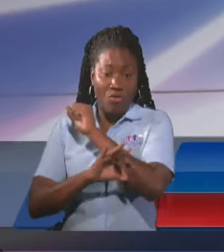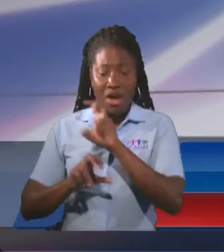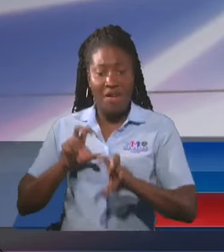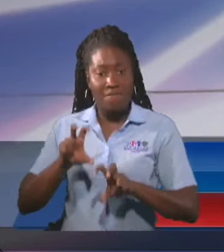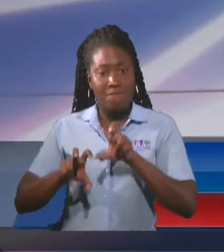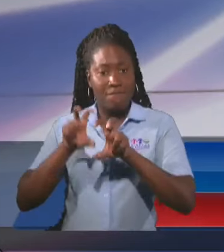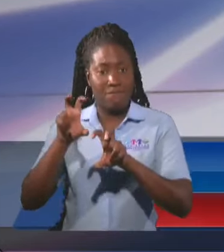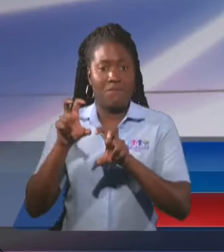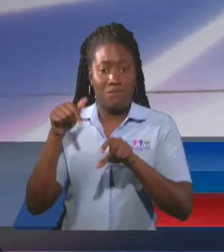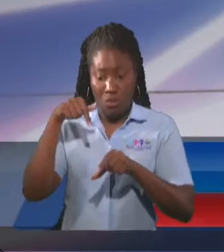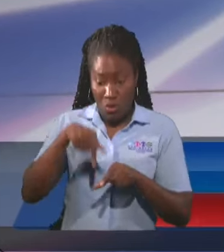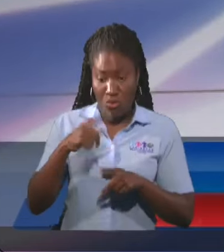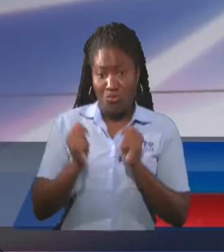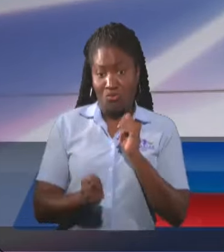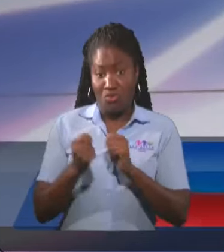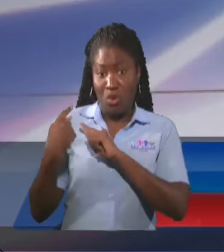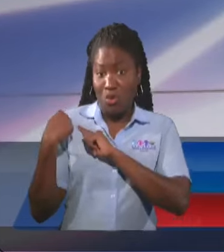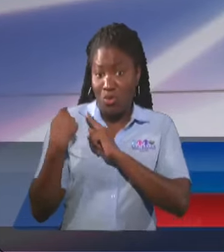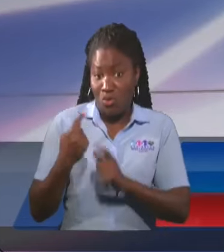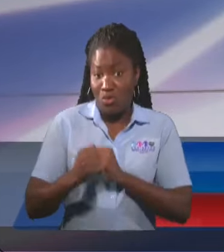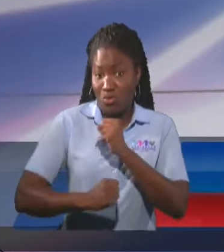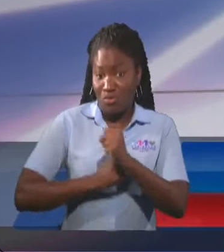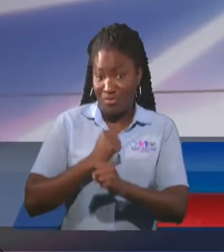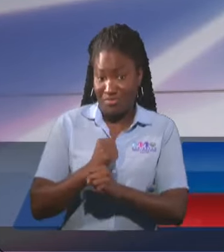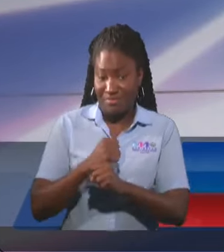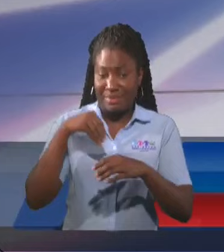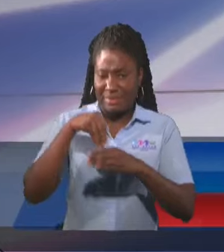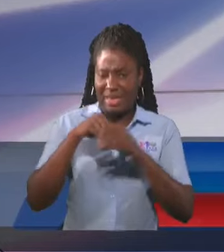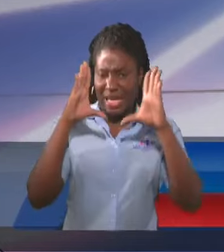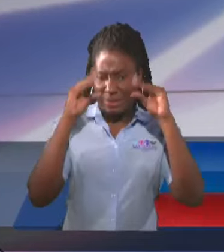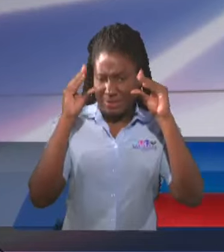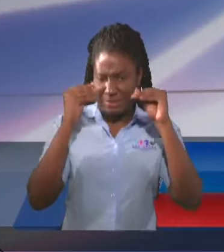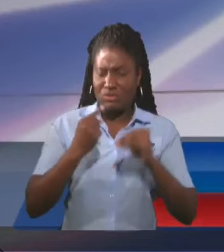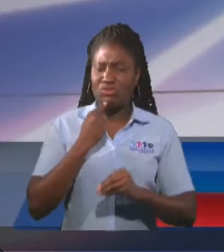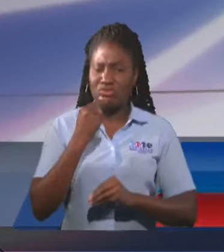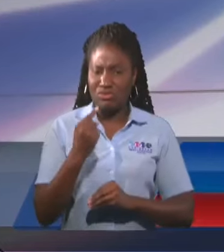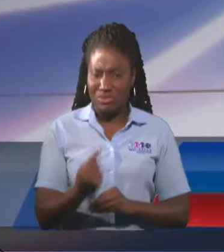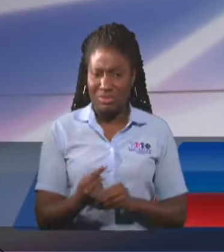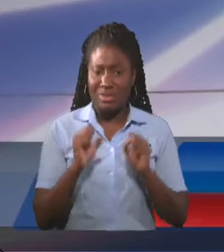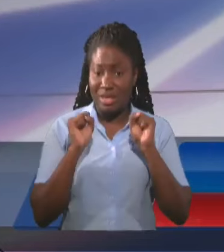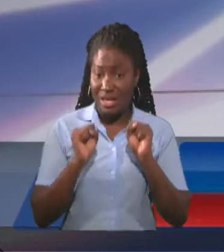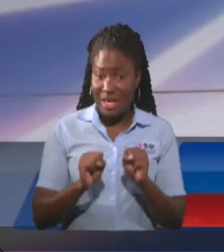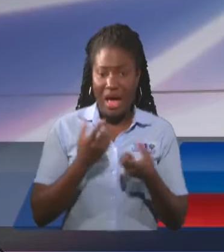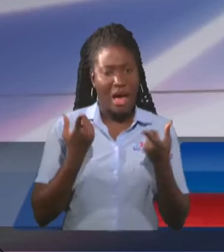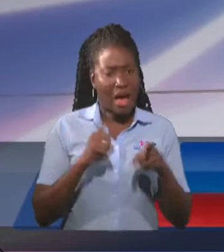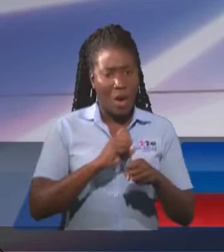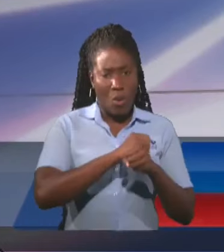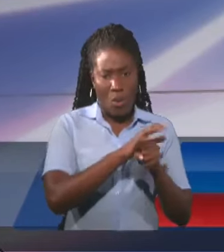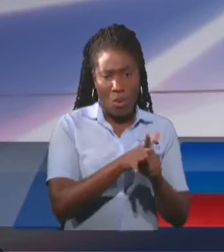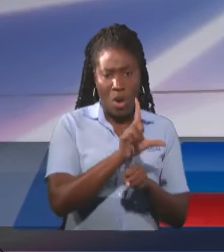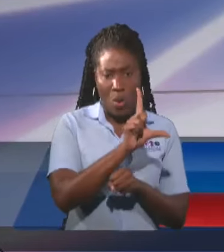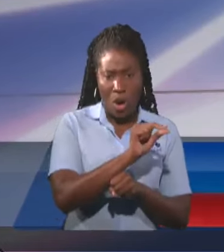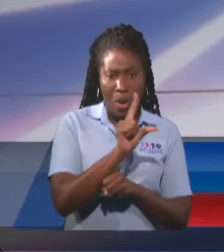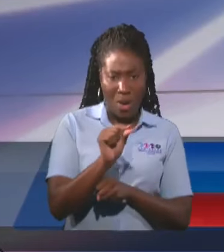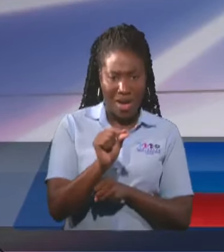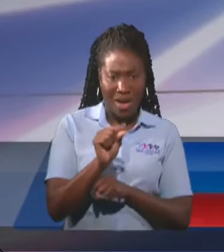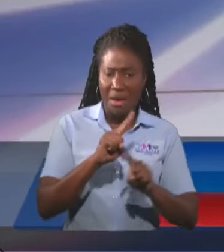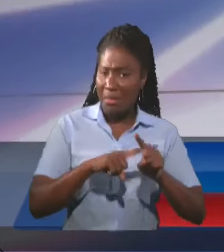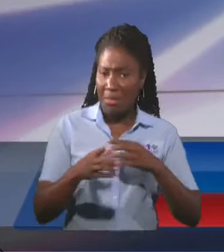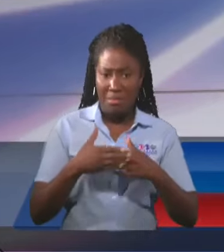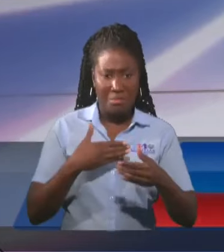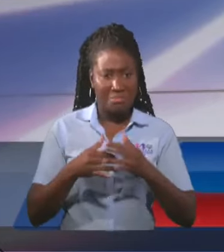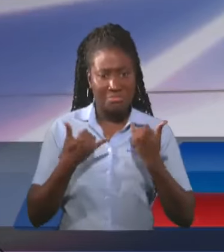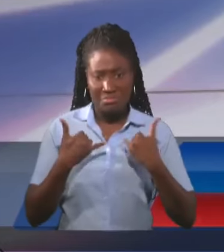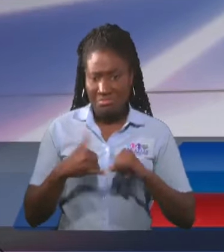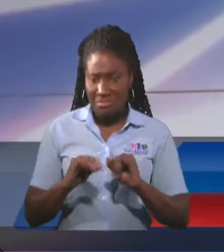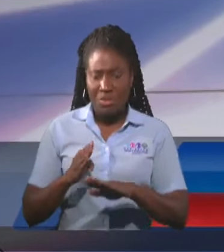few years. During an AMCHAM Business Forum, she noted that despite the onset of the pandemic in 2020, the numbers